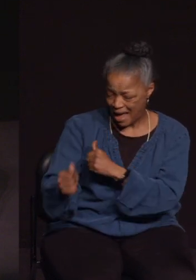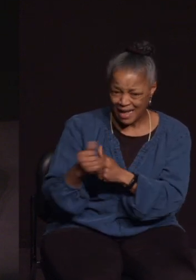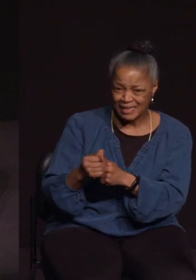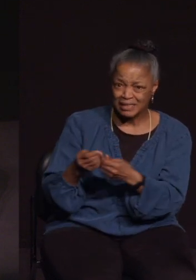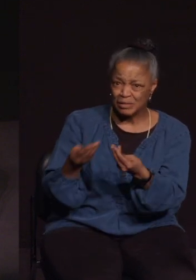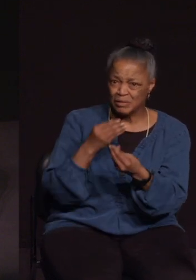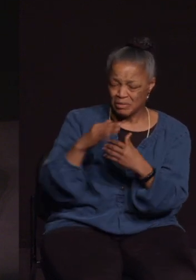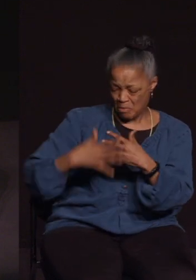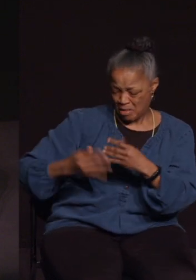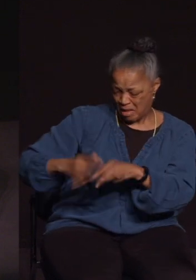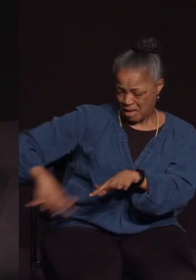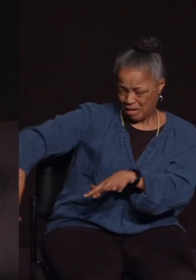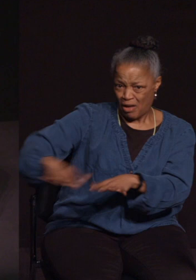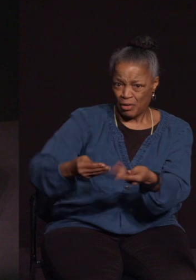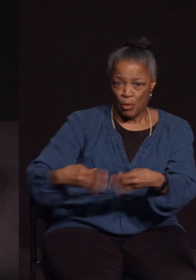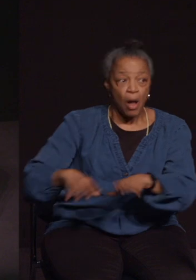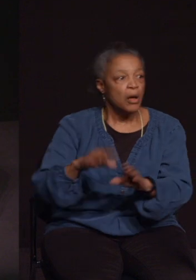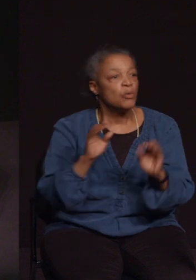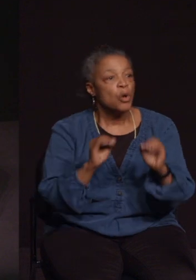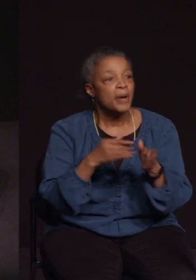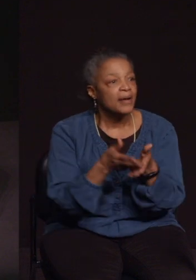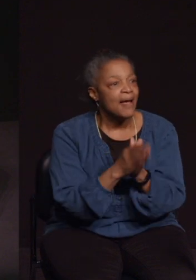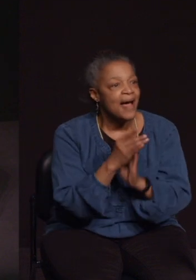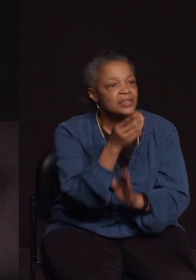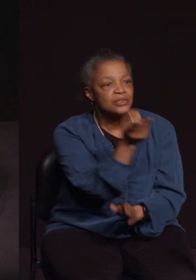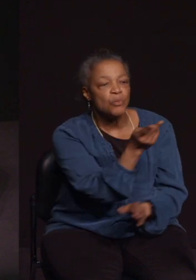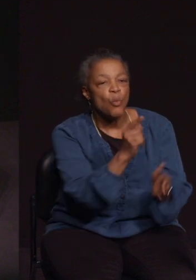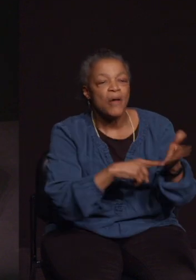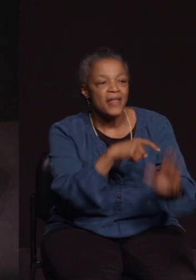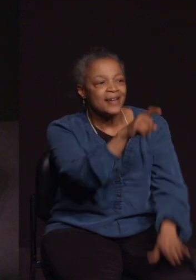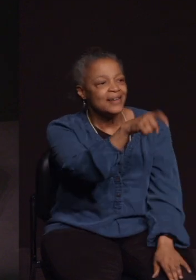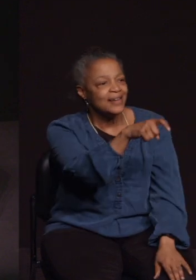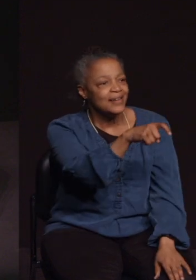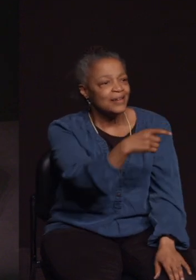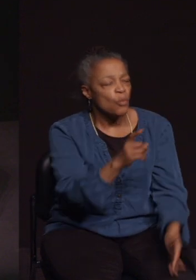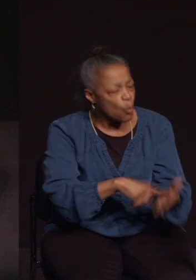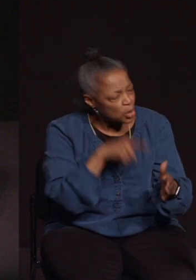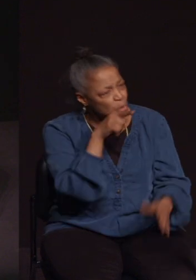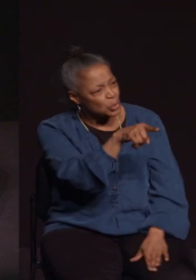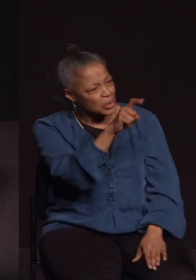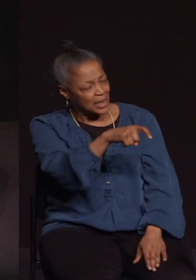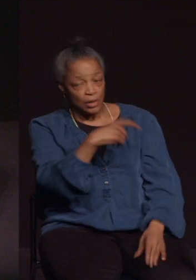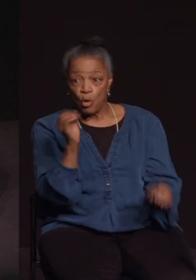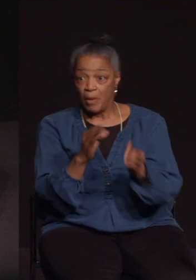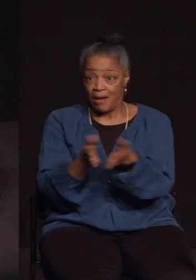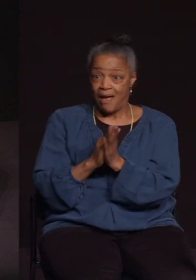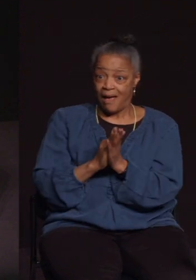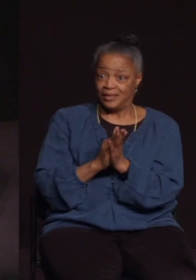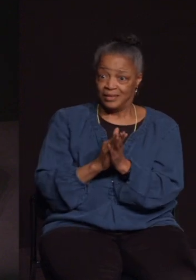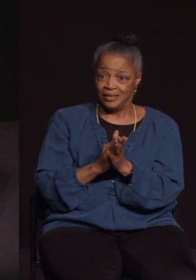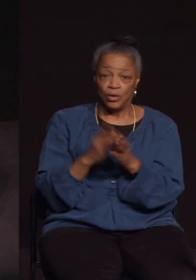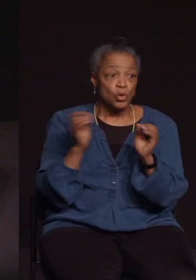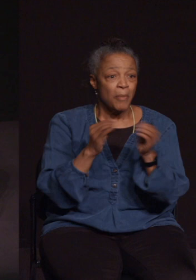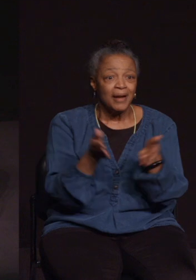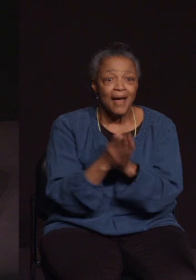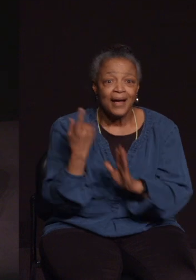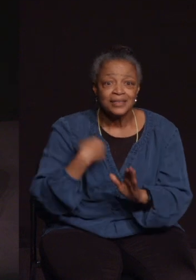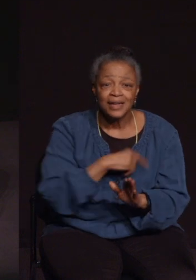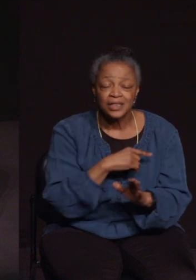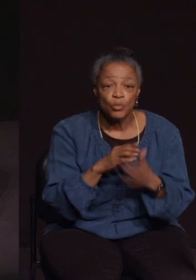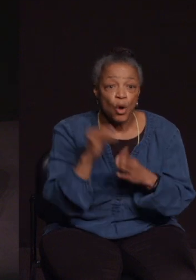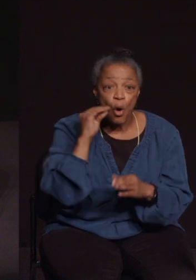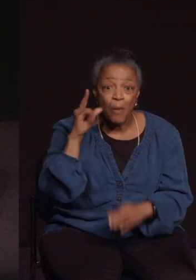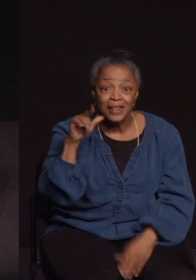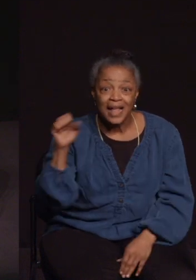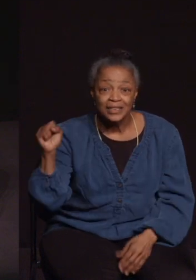happened, nobody asks, what do you need? What is it that you specifically need? Nobody asked us what we was needed. We was homeless with 8